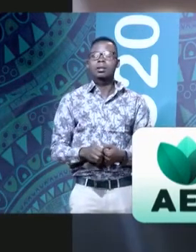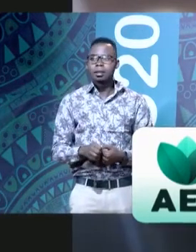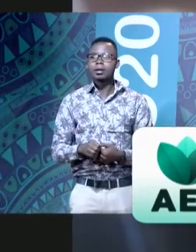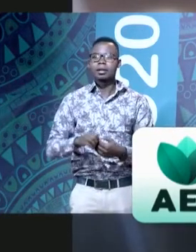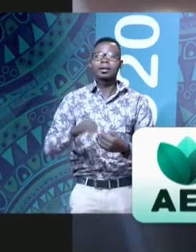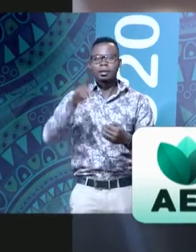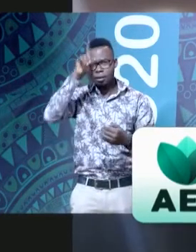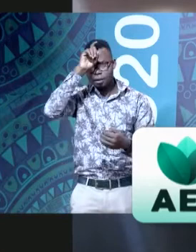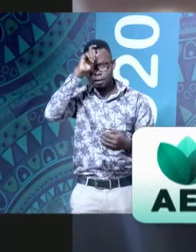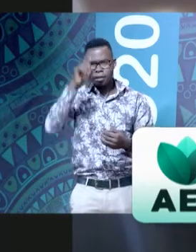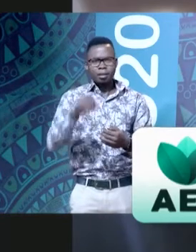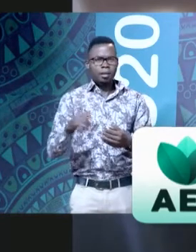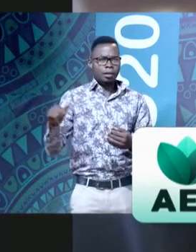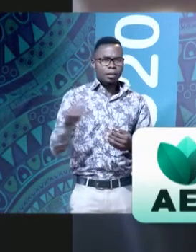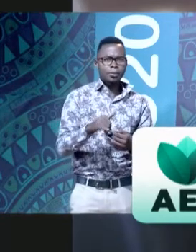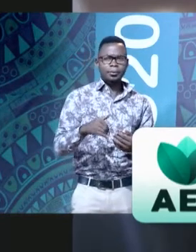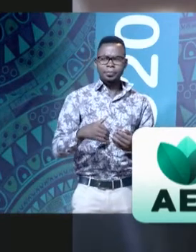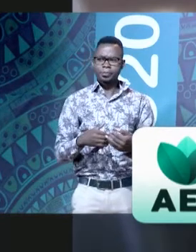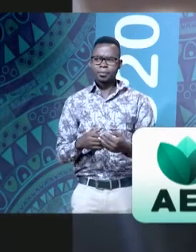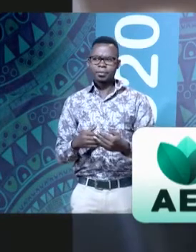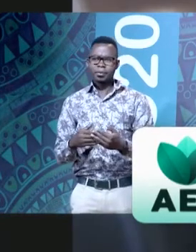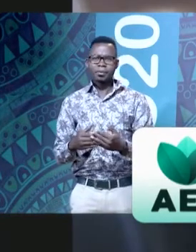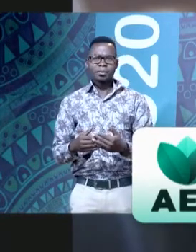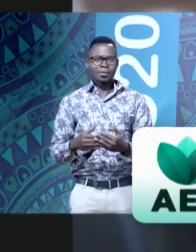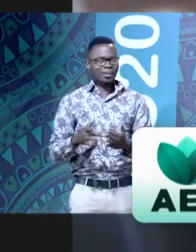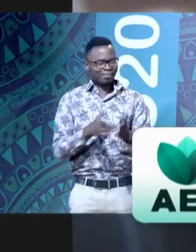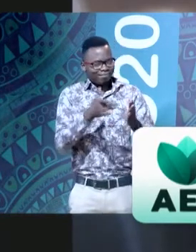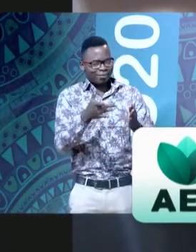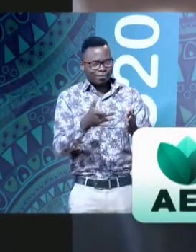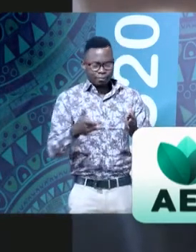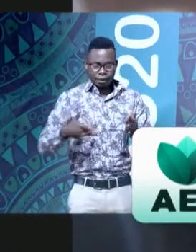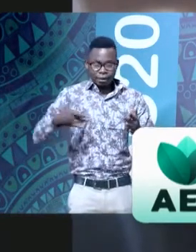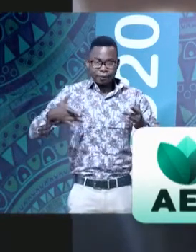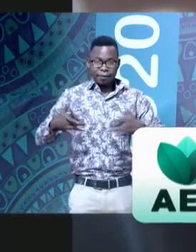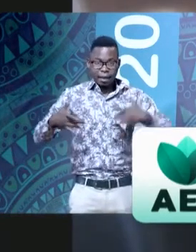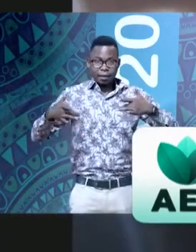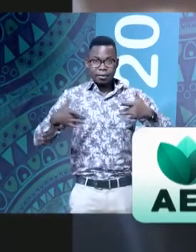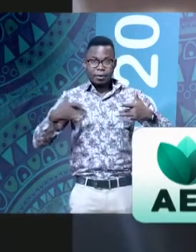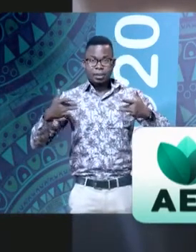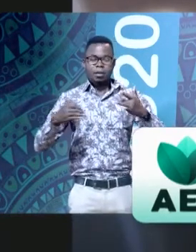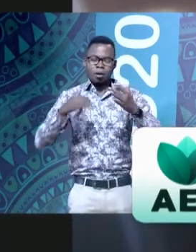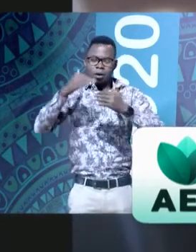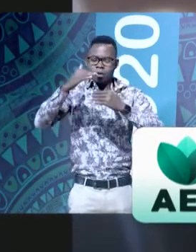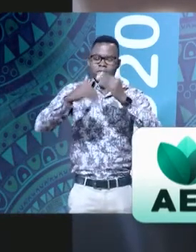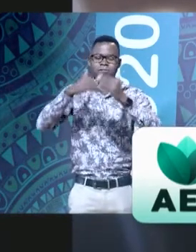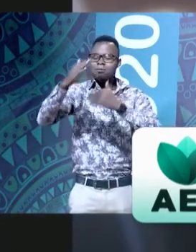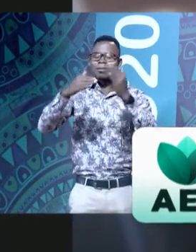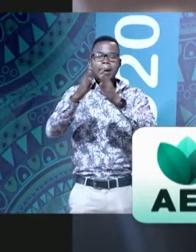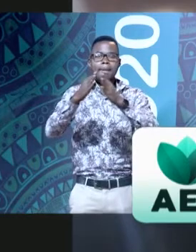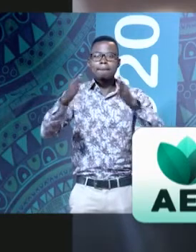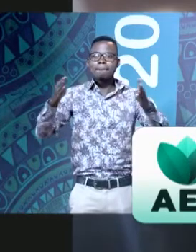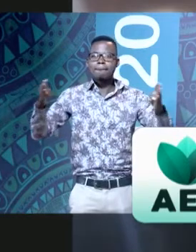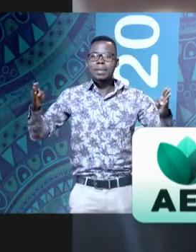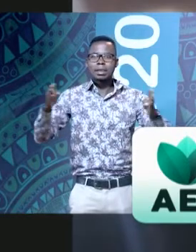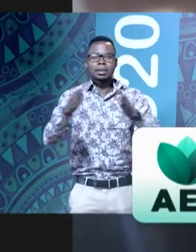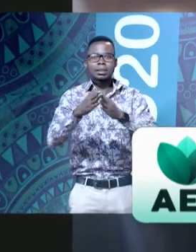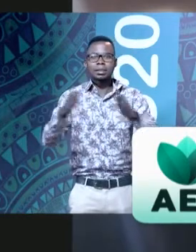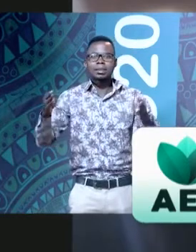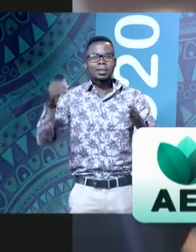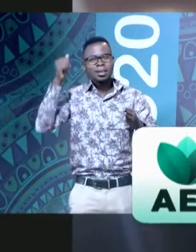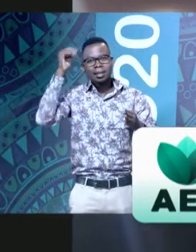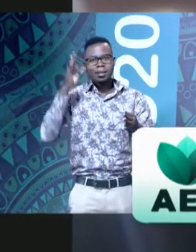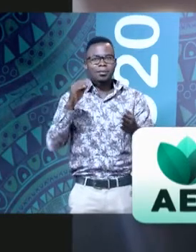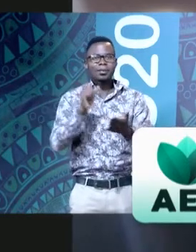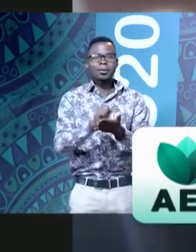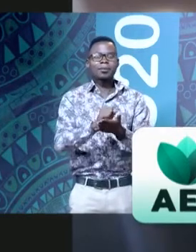their impact on development is huge. And this gives me a reason for hope, of course, that African economies